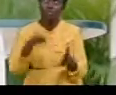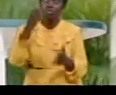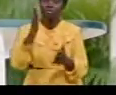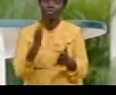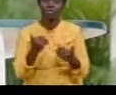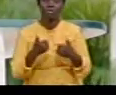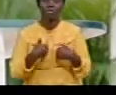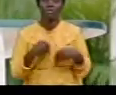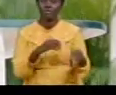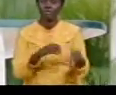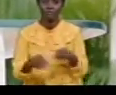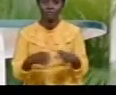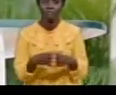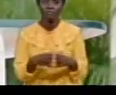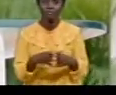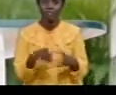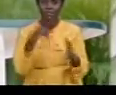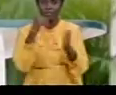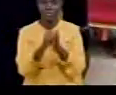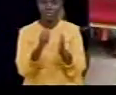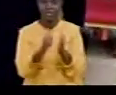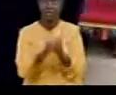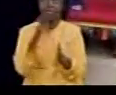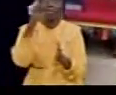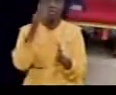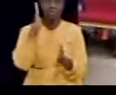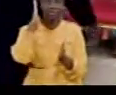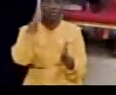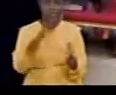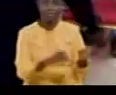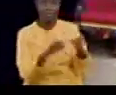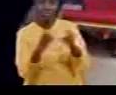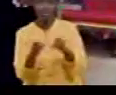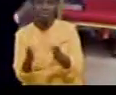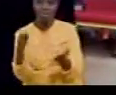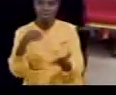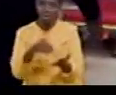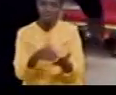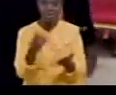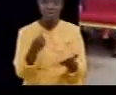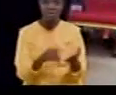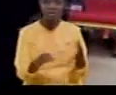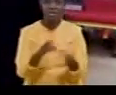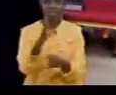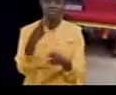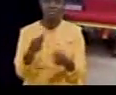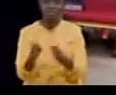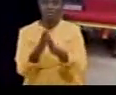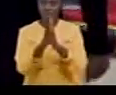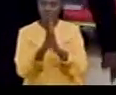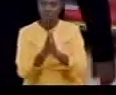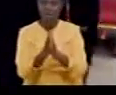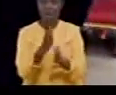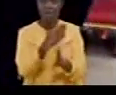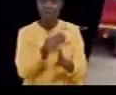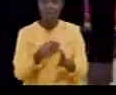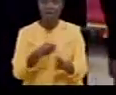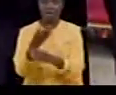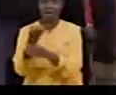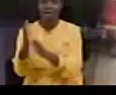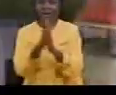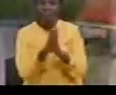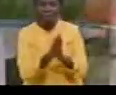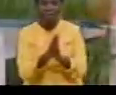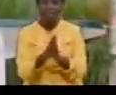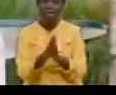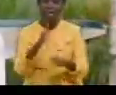that these days, he's going to pour again the spirit of prayer and supplication upon the house of Jacob, upon his people all